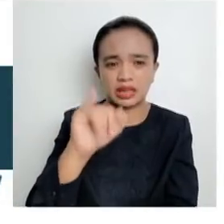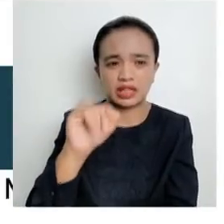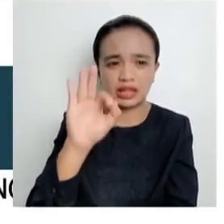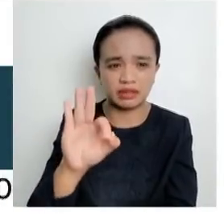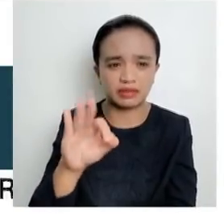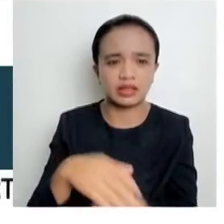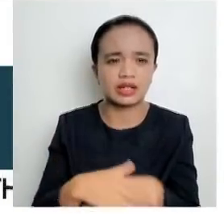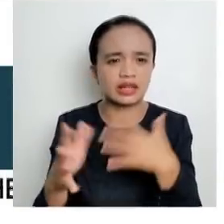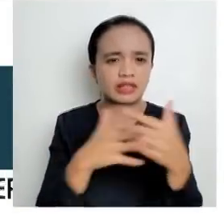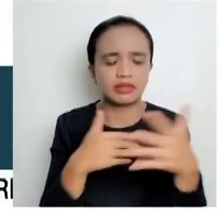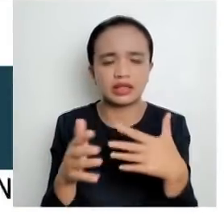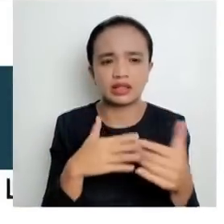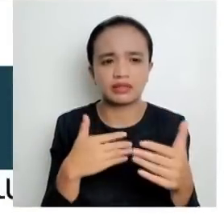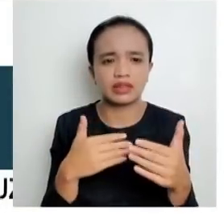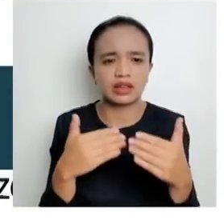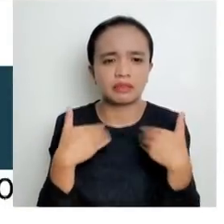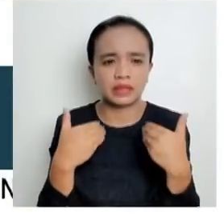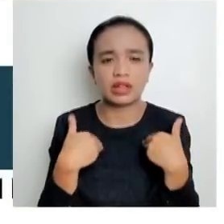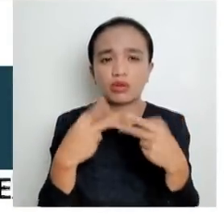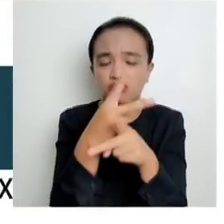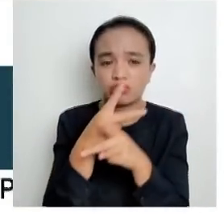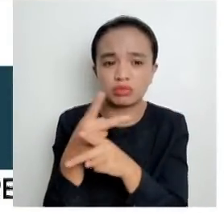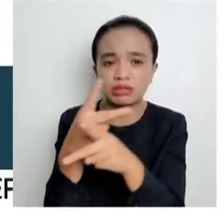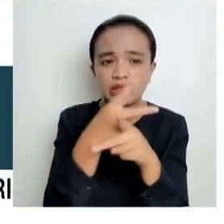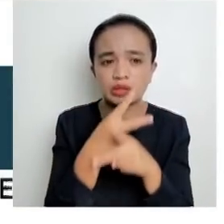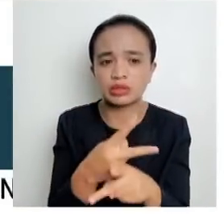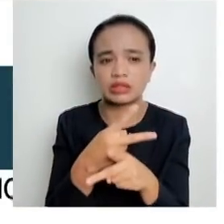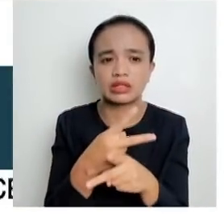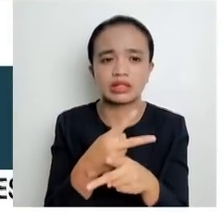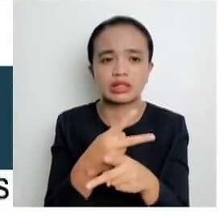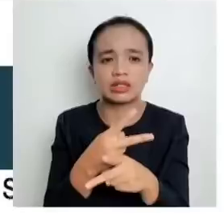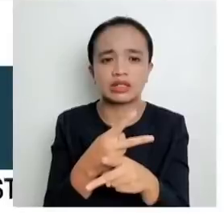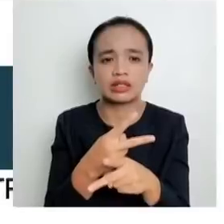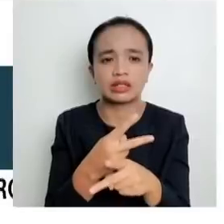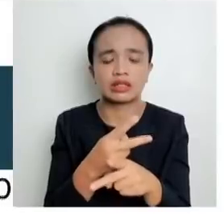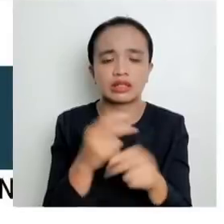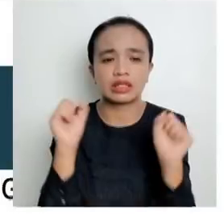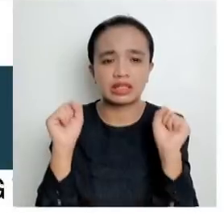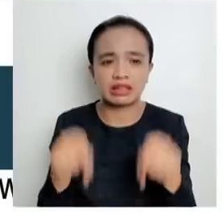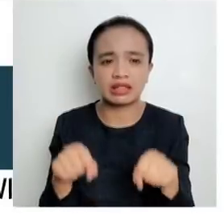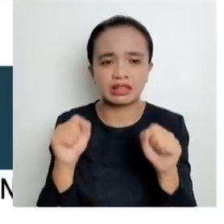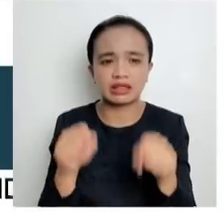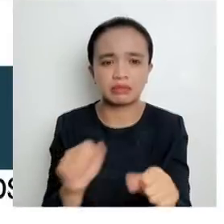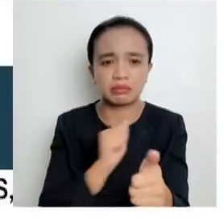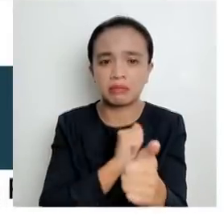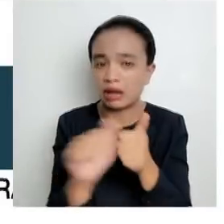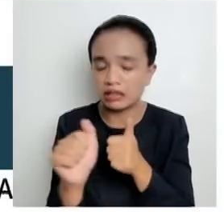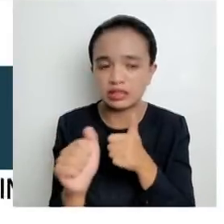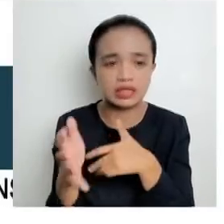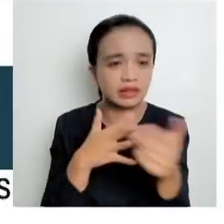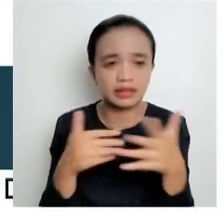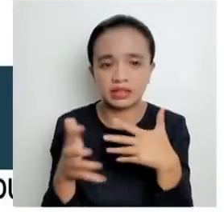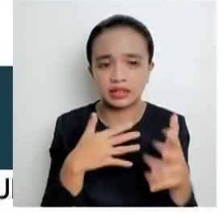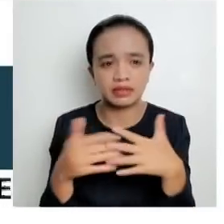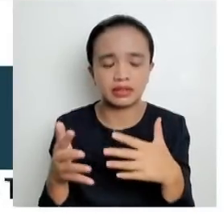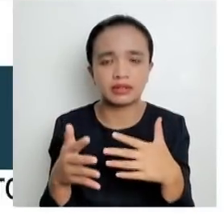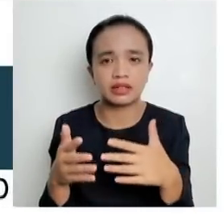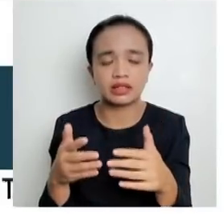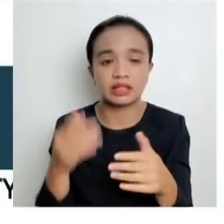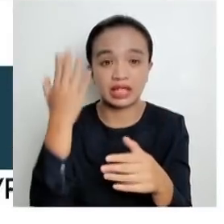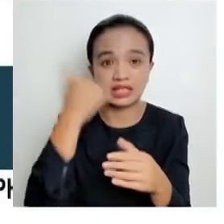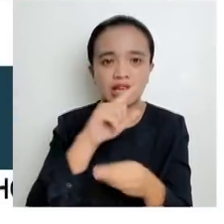lahat yung safeguards na yan, by conscious design, kayang lusutan yun, lalo na dahil ito'y